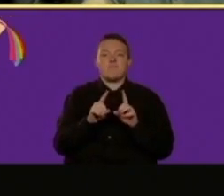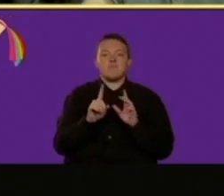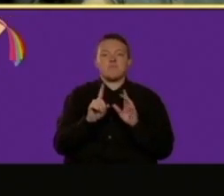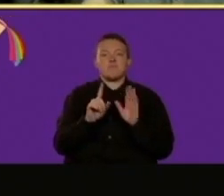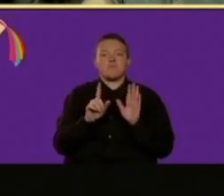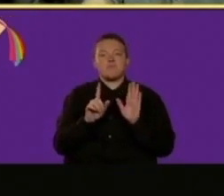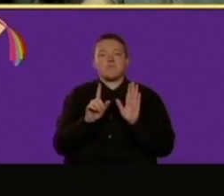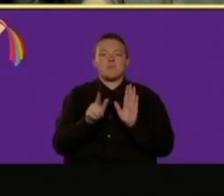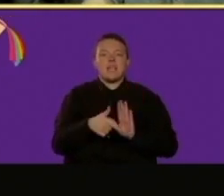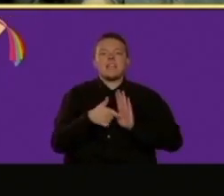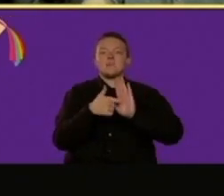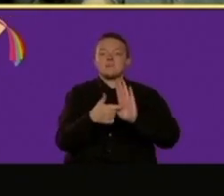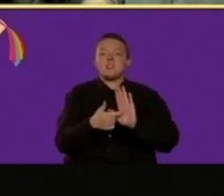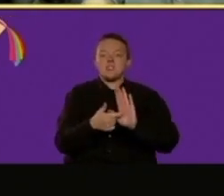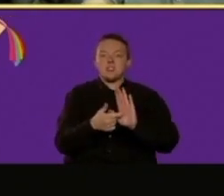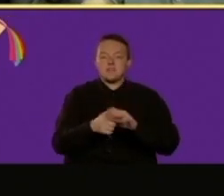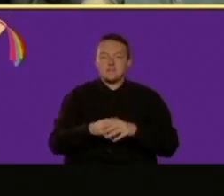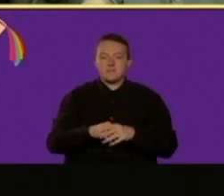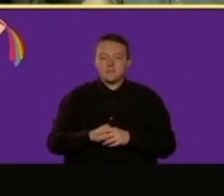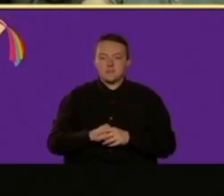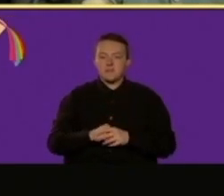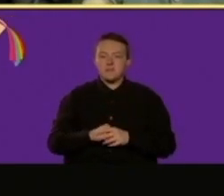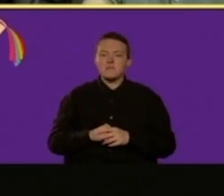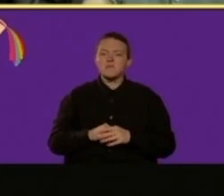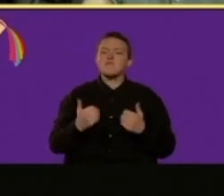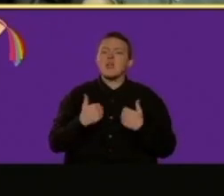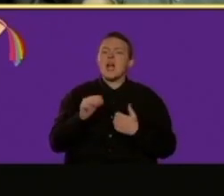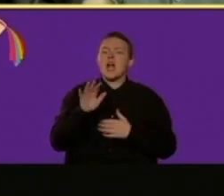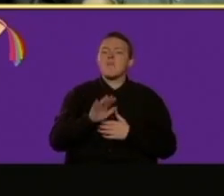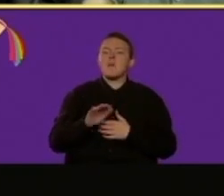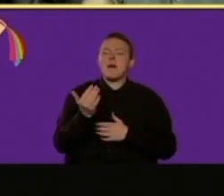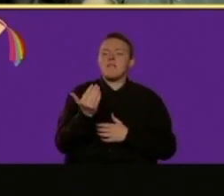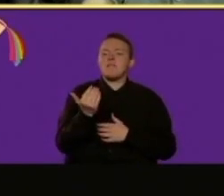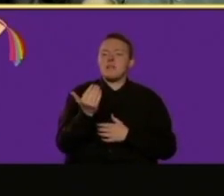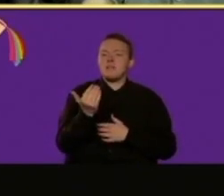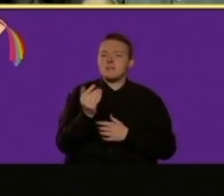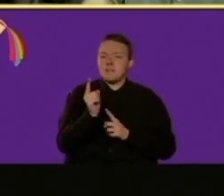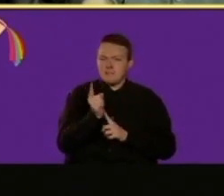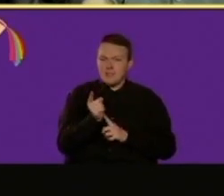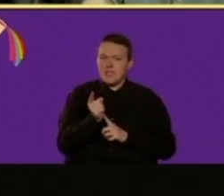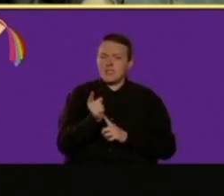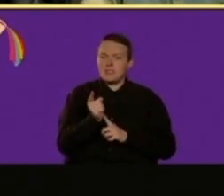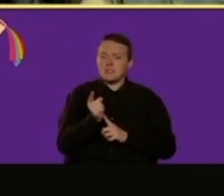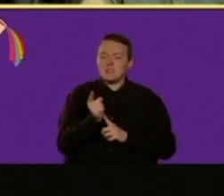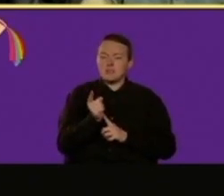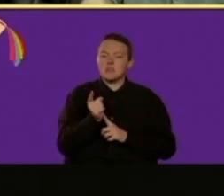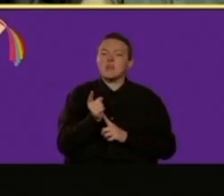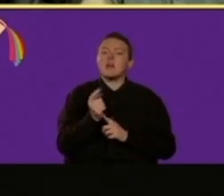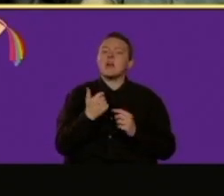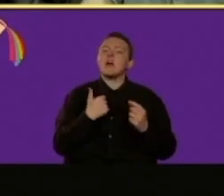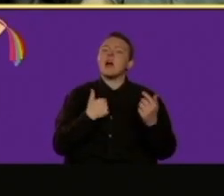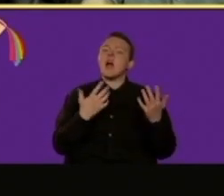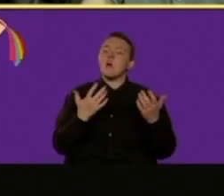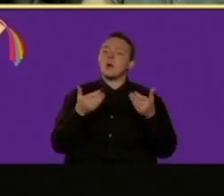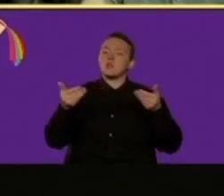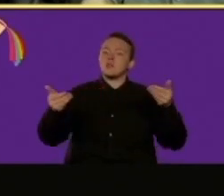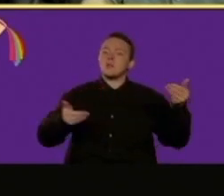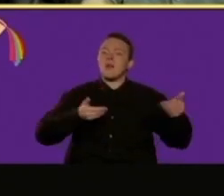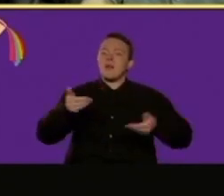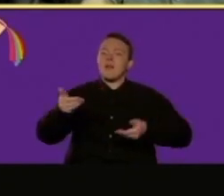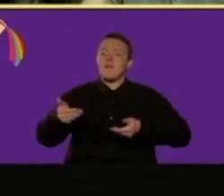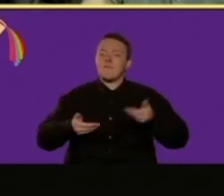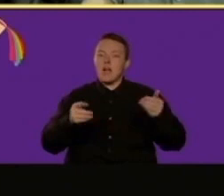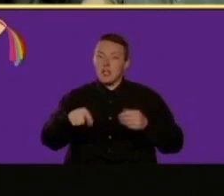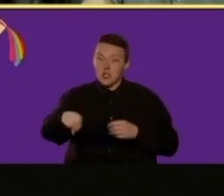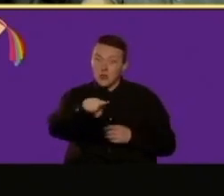Well, yes. We've added to the chat a link. We'll share